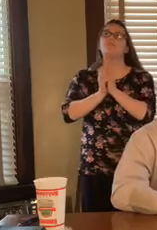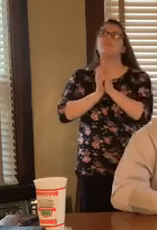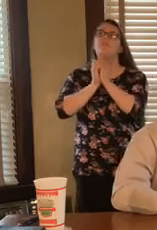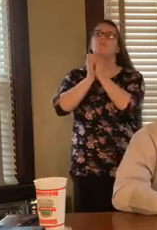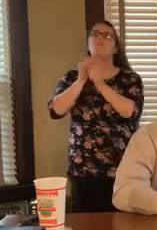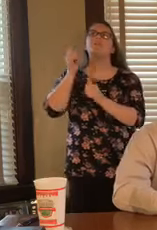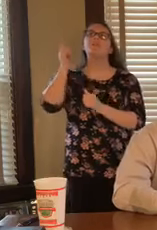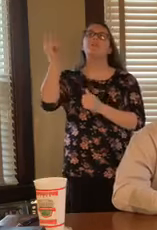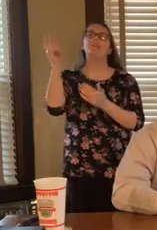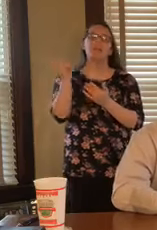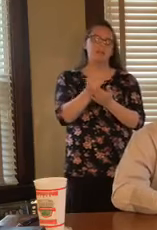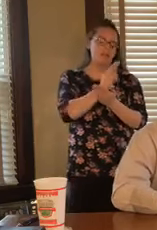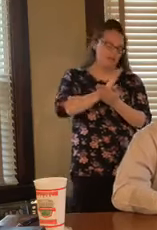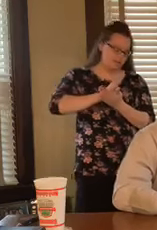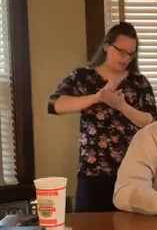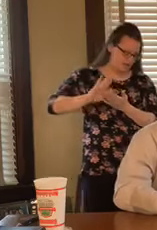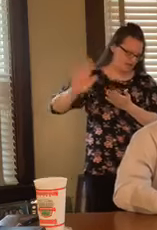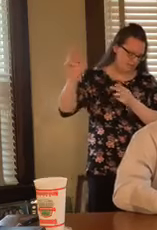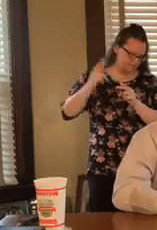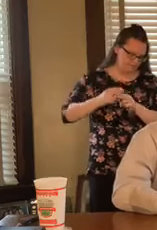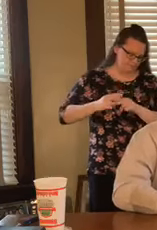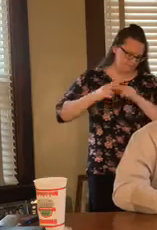His holy